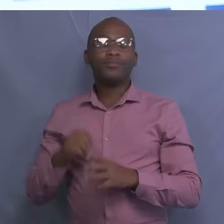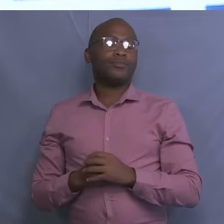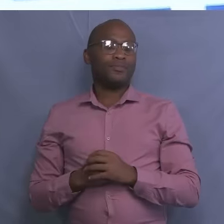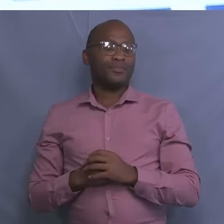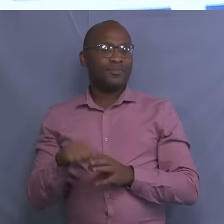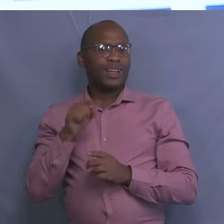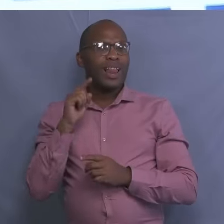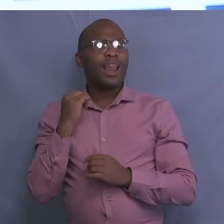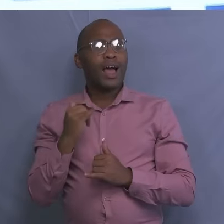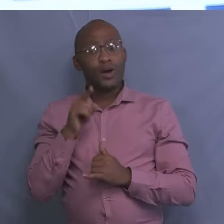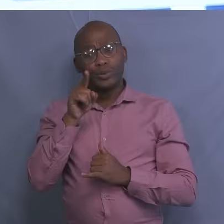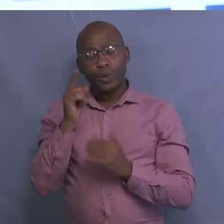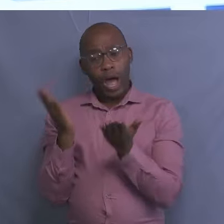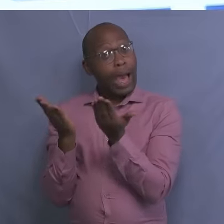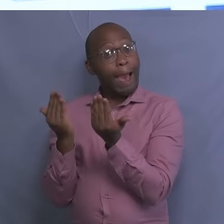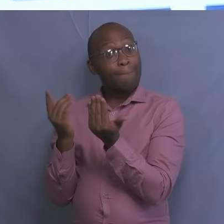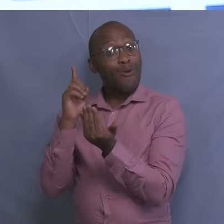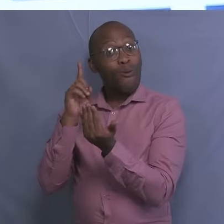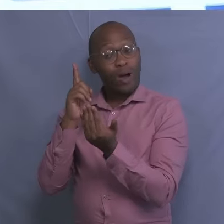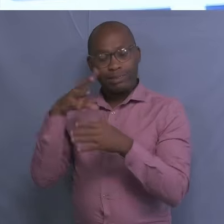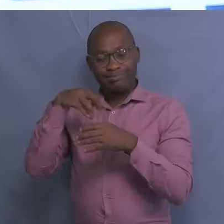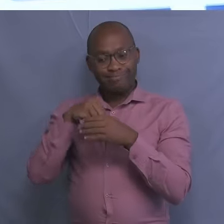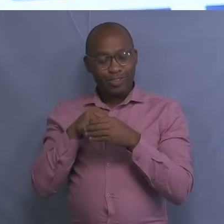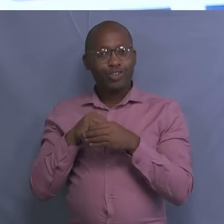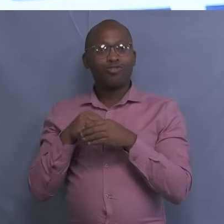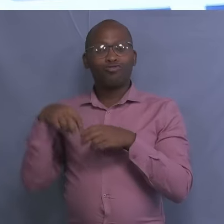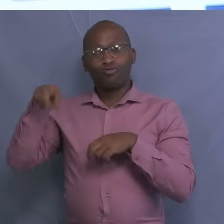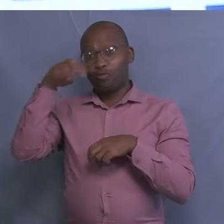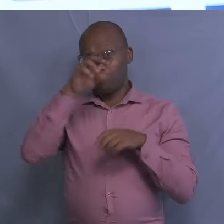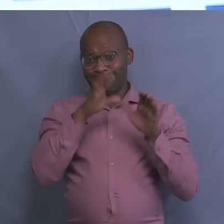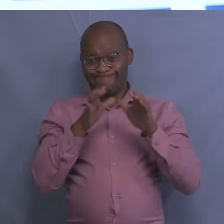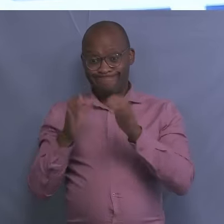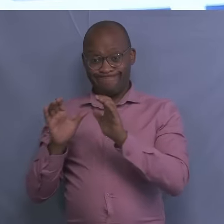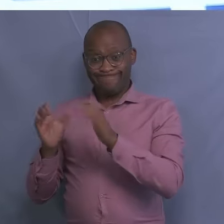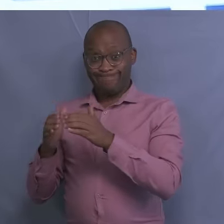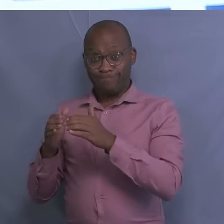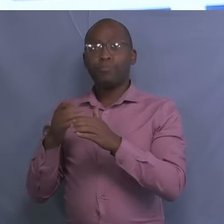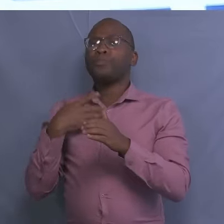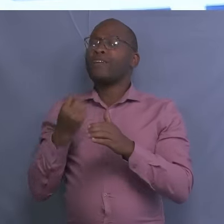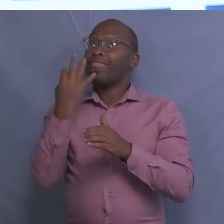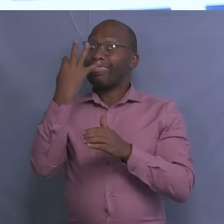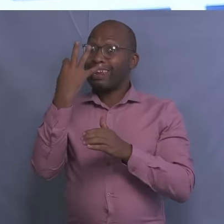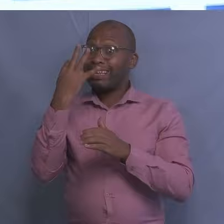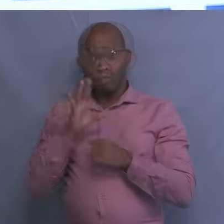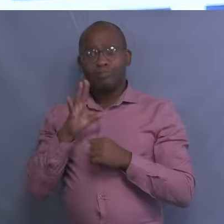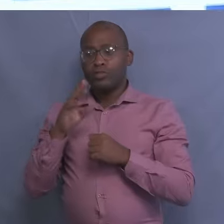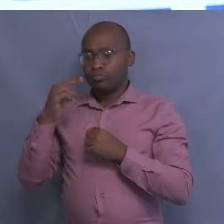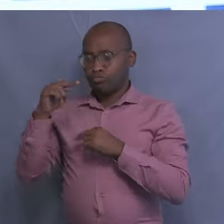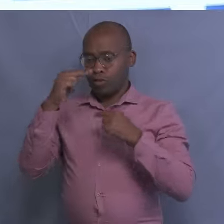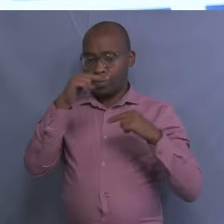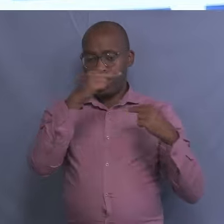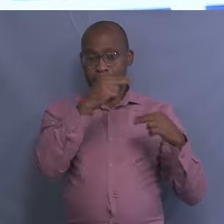overview on what to expect in tourism sectors. We have three subtopics in tourism sectors. So we have